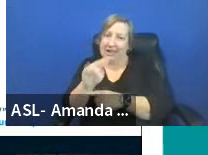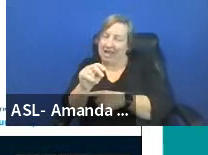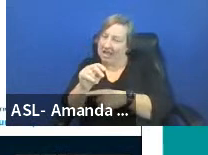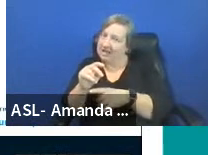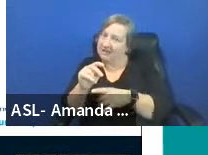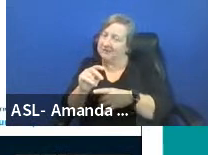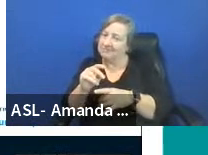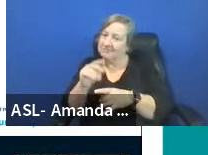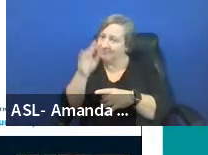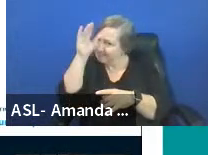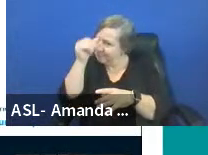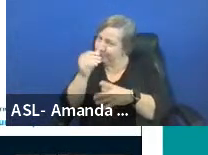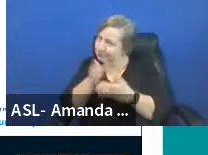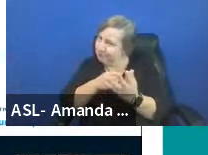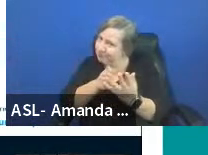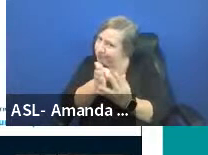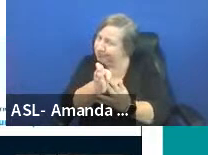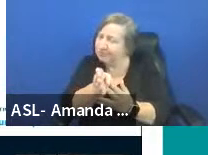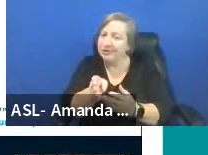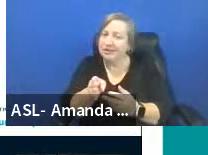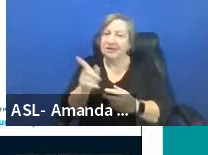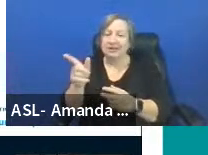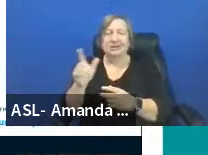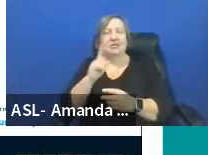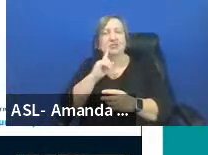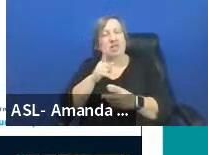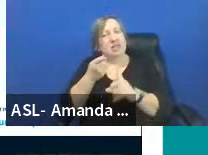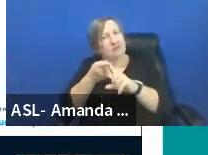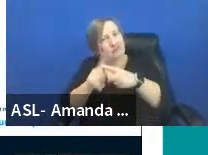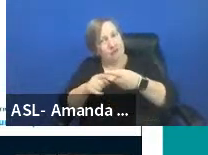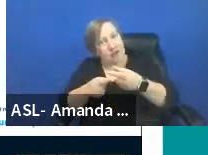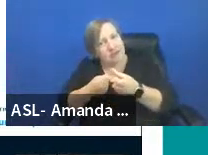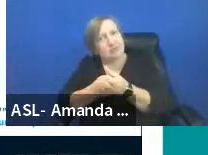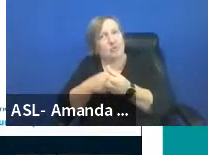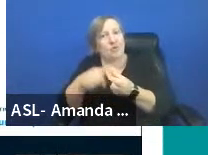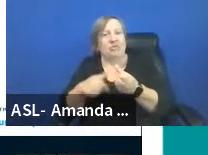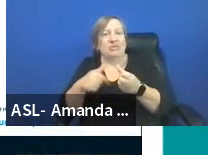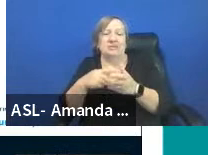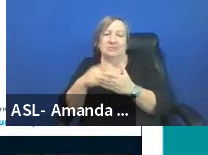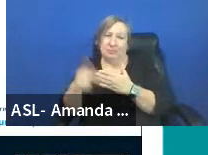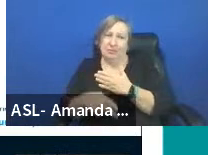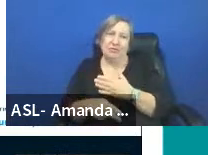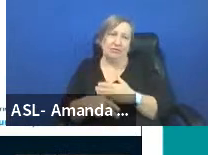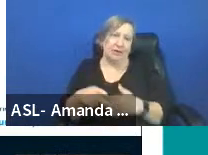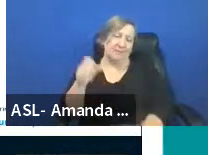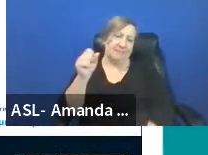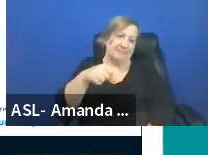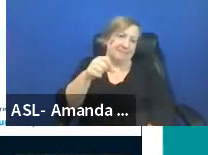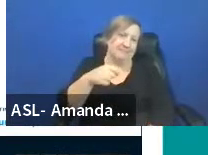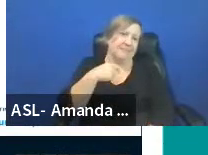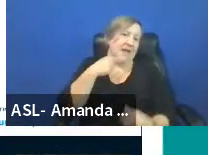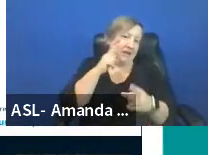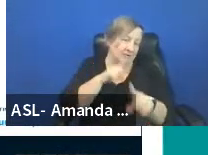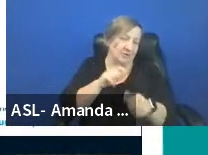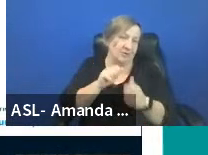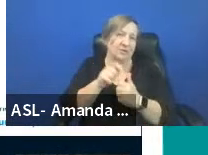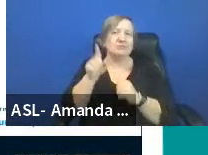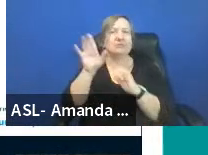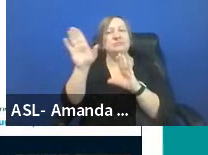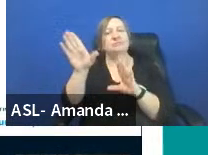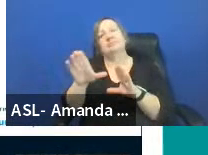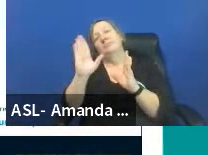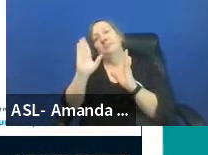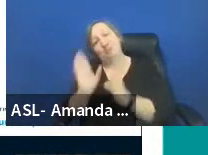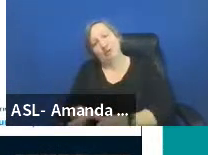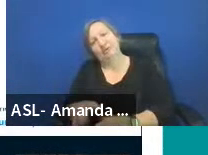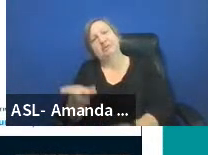is very much a friend to this program. So I agree with you. She is an outstanding